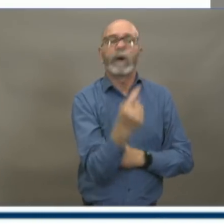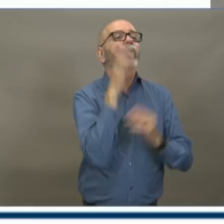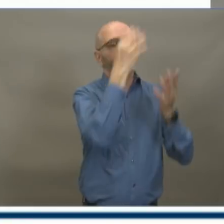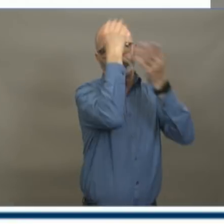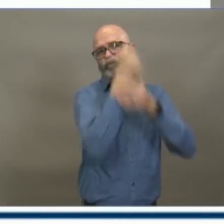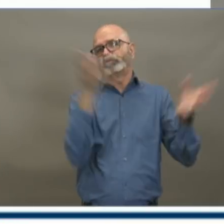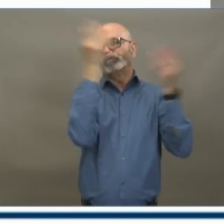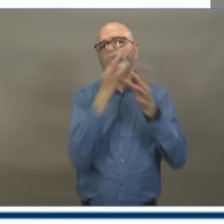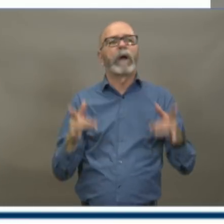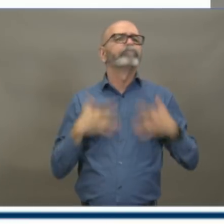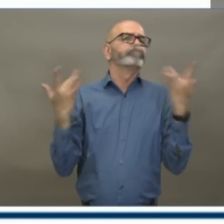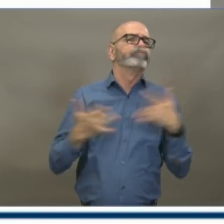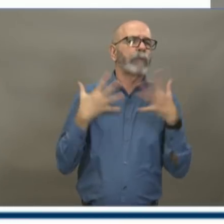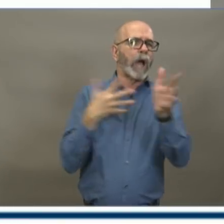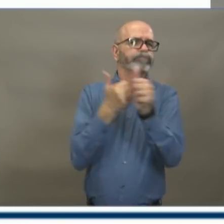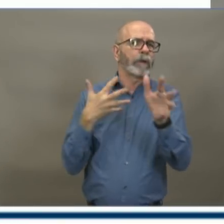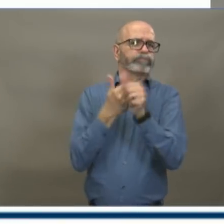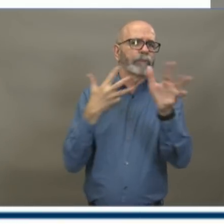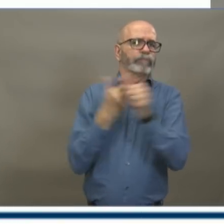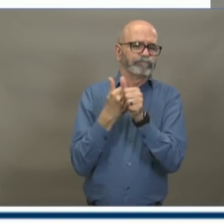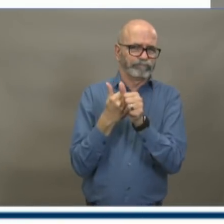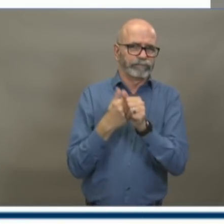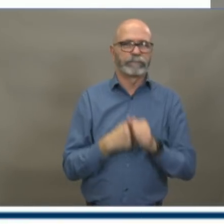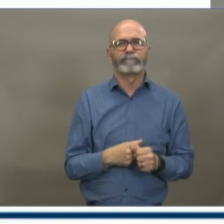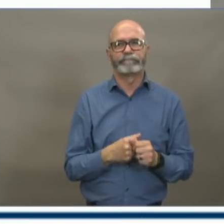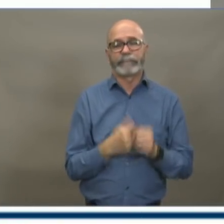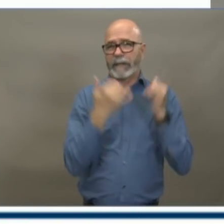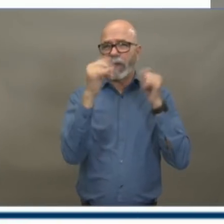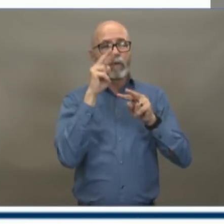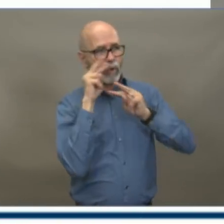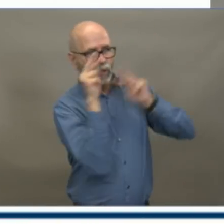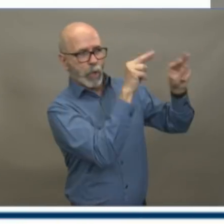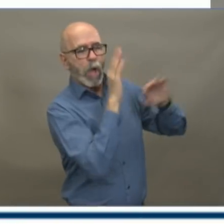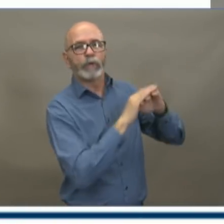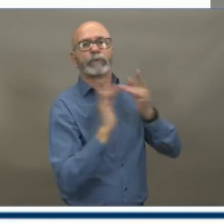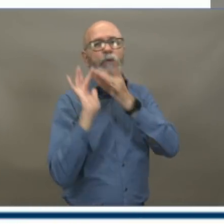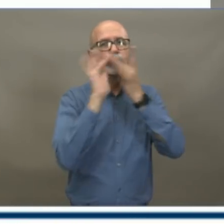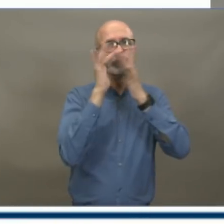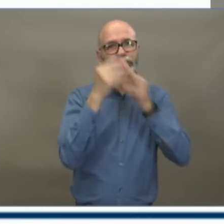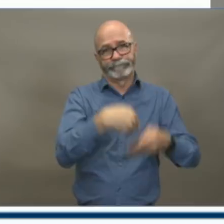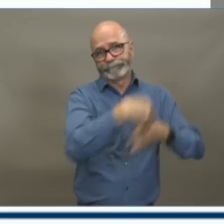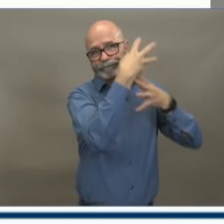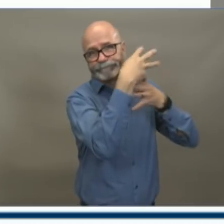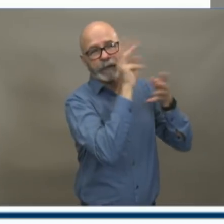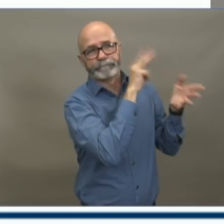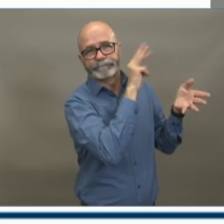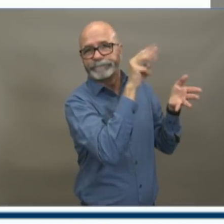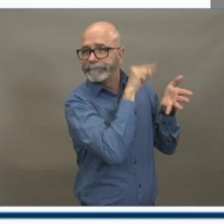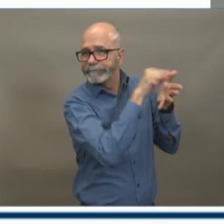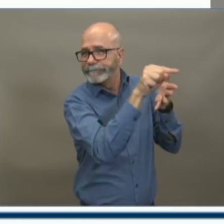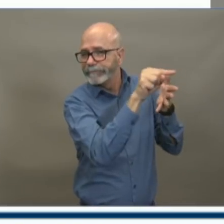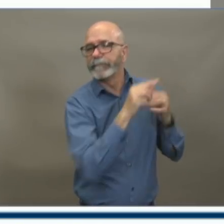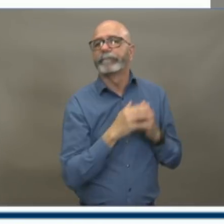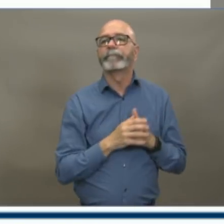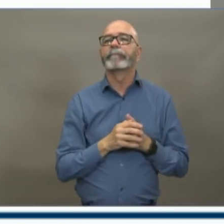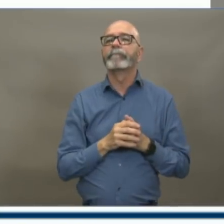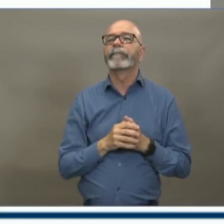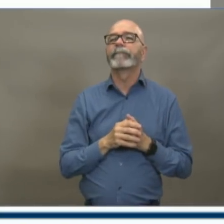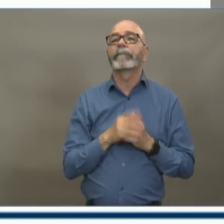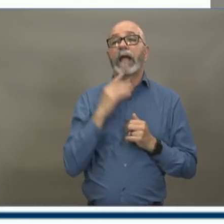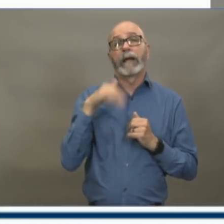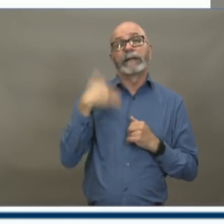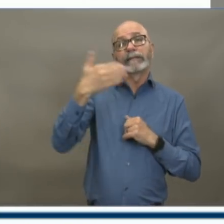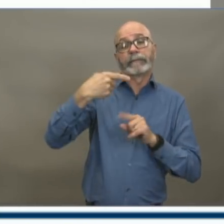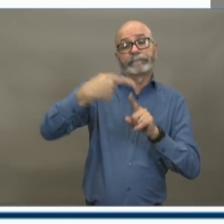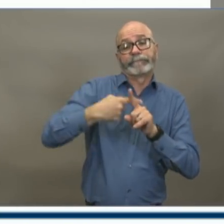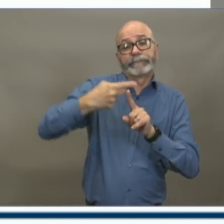weekly report, and as I said, it's on our coronavirus website. Over the next 3 months, we are focusing on delivering vaccine